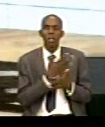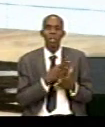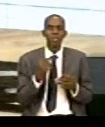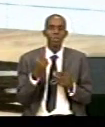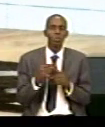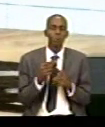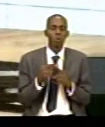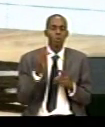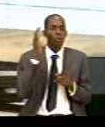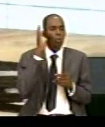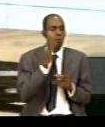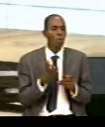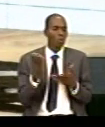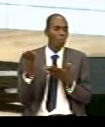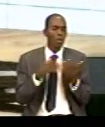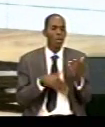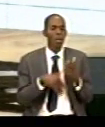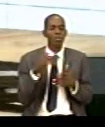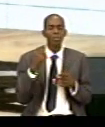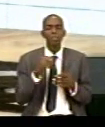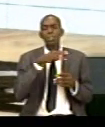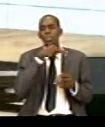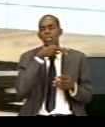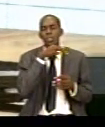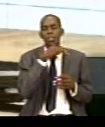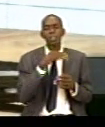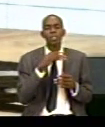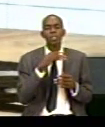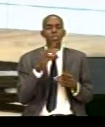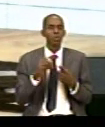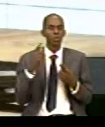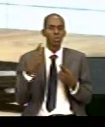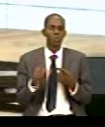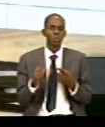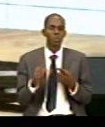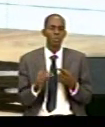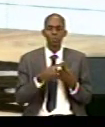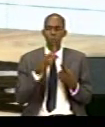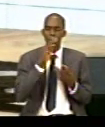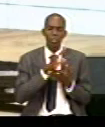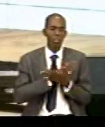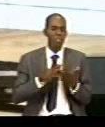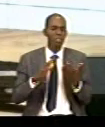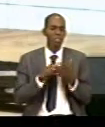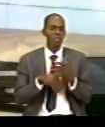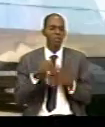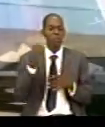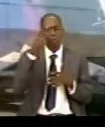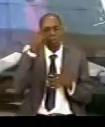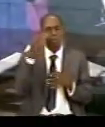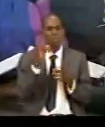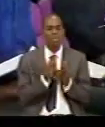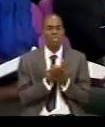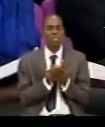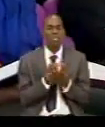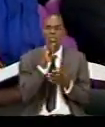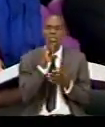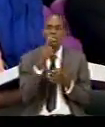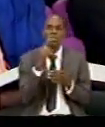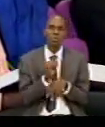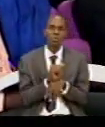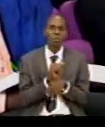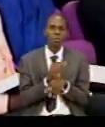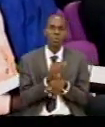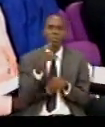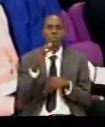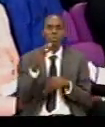point out a stain, a spot to be cleansed away? Because that's the ministry of the word,